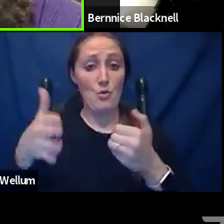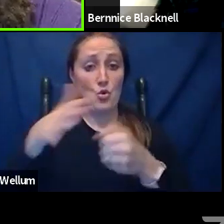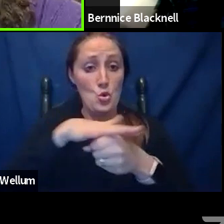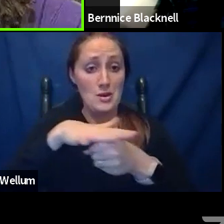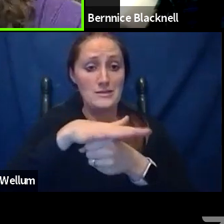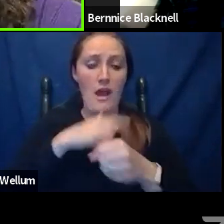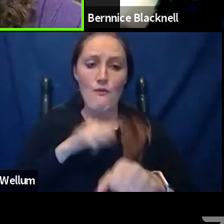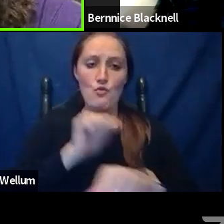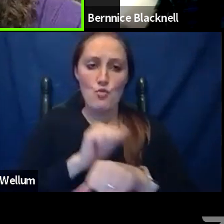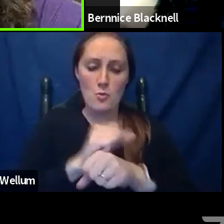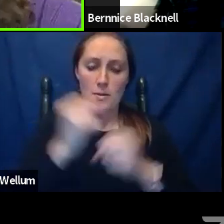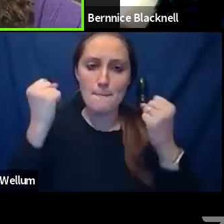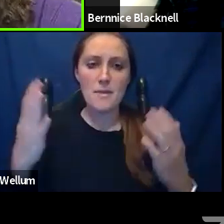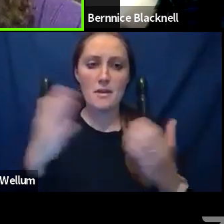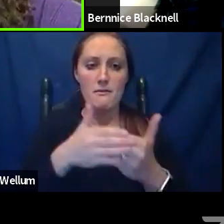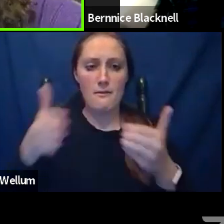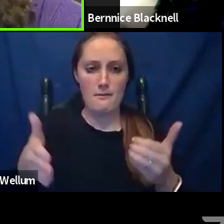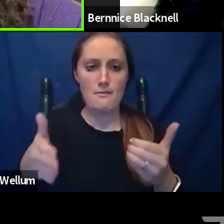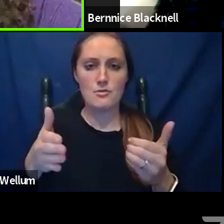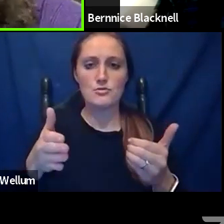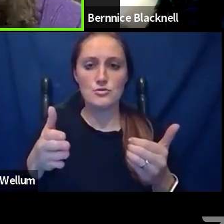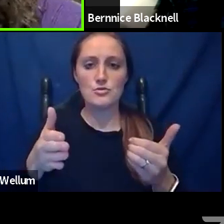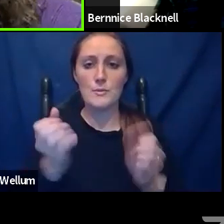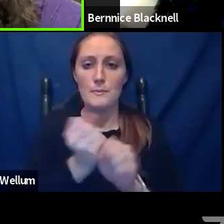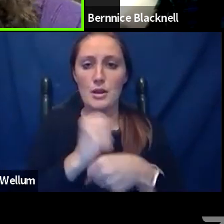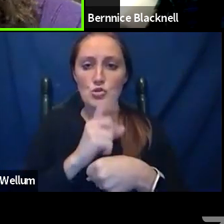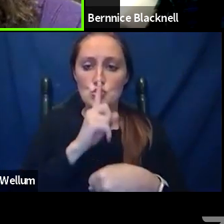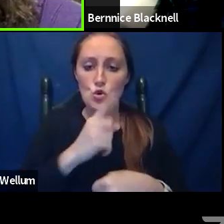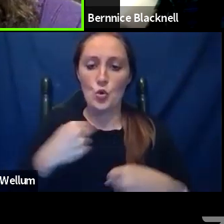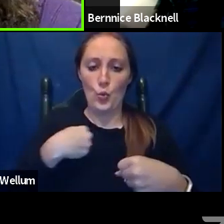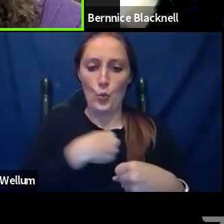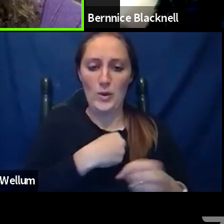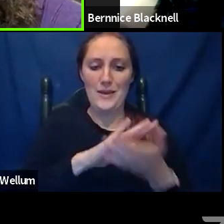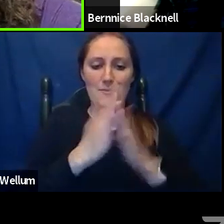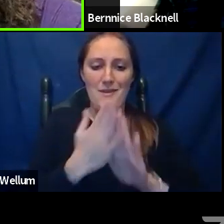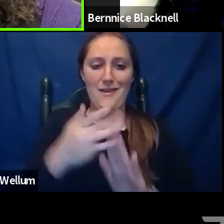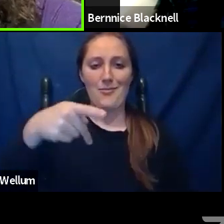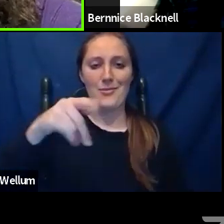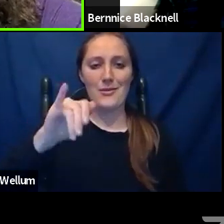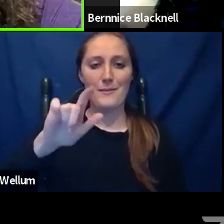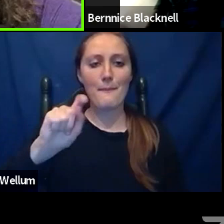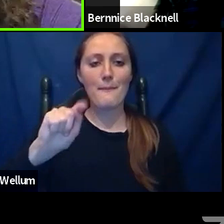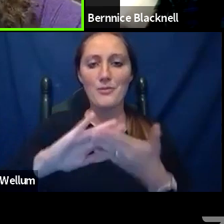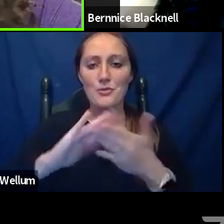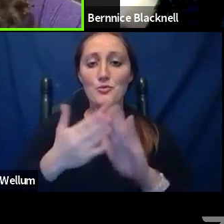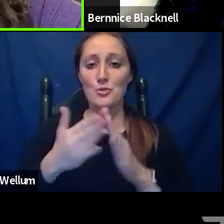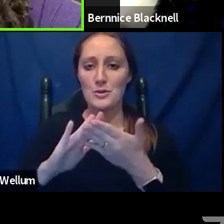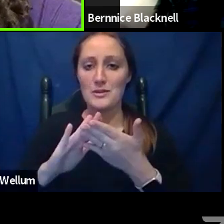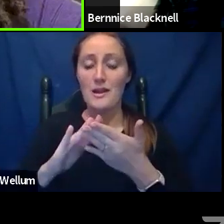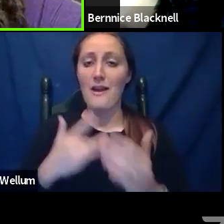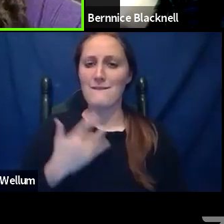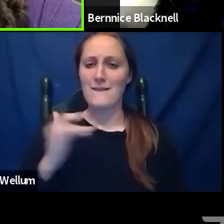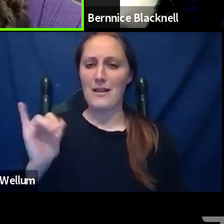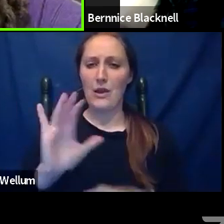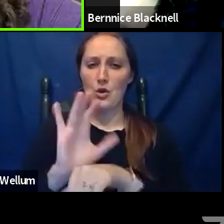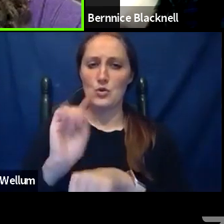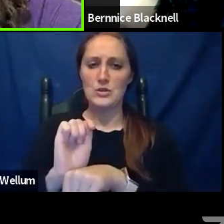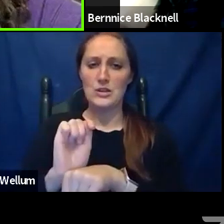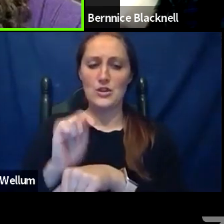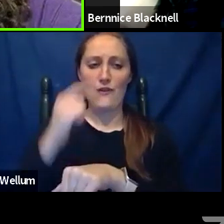lot of neighbors to make sure that we were selected to be the pilot communities. And I feel like the consultation on